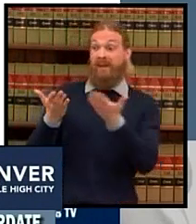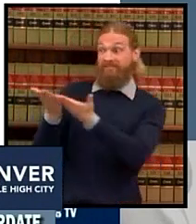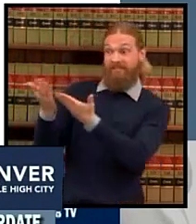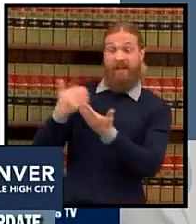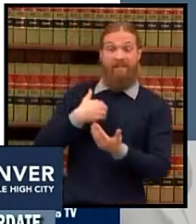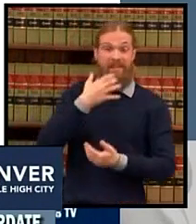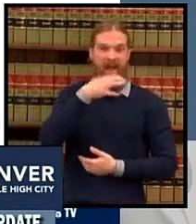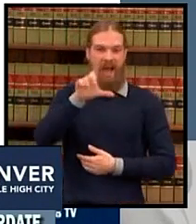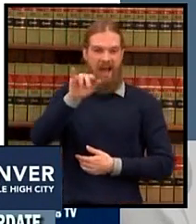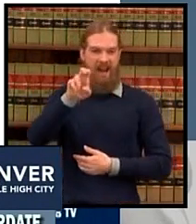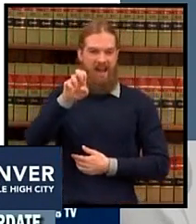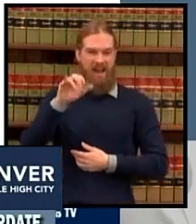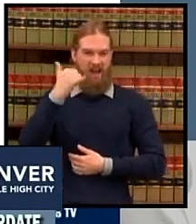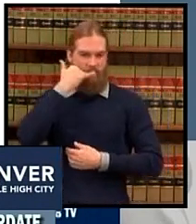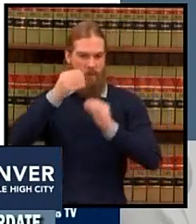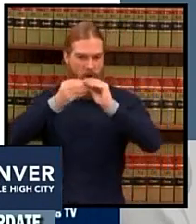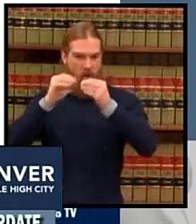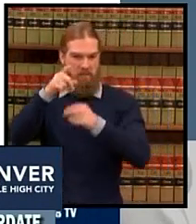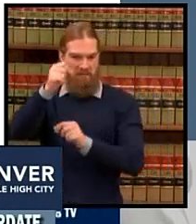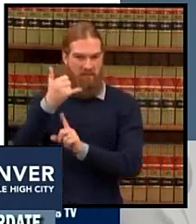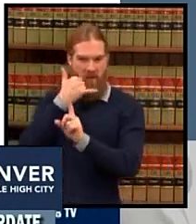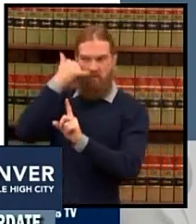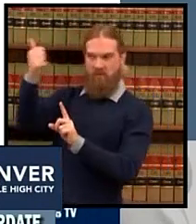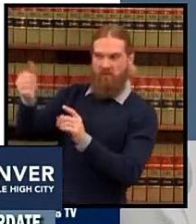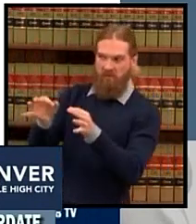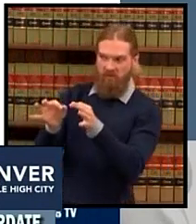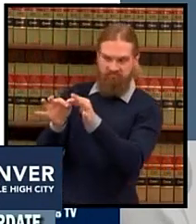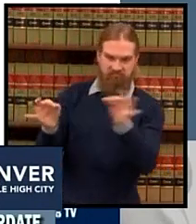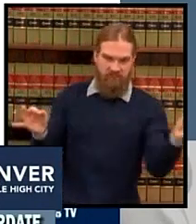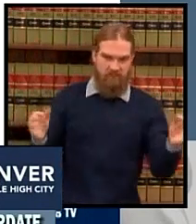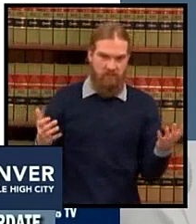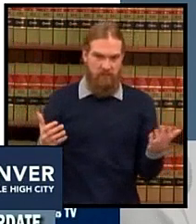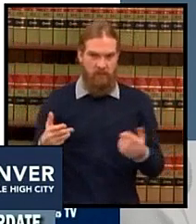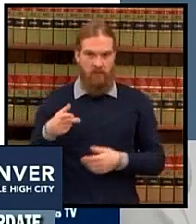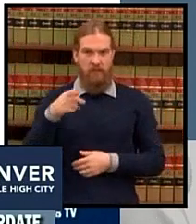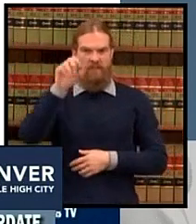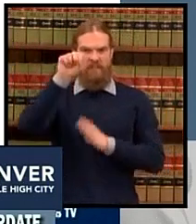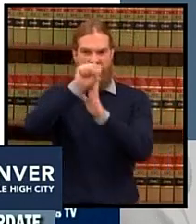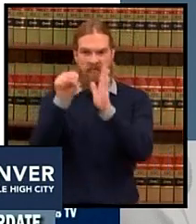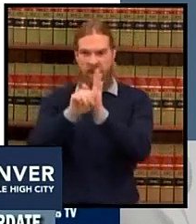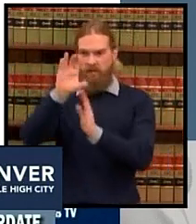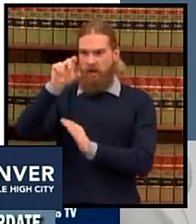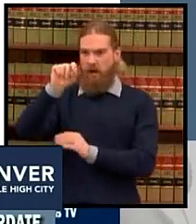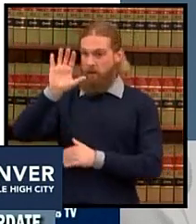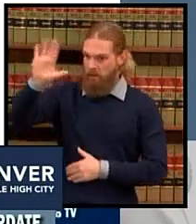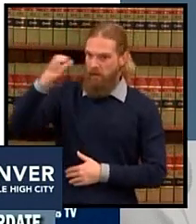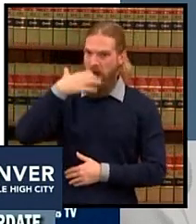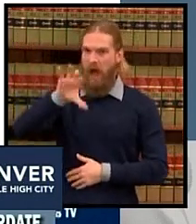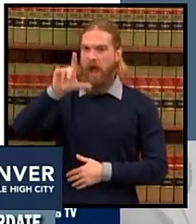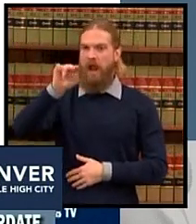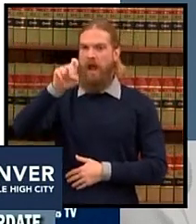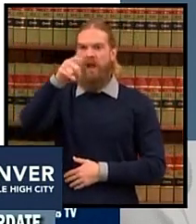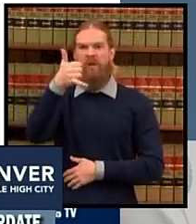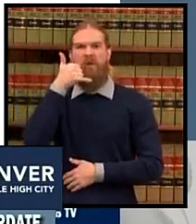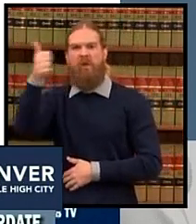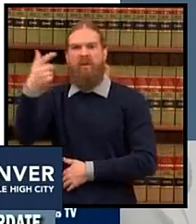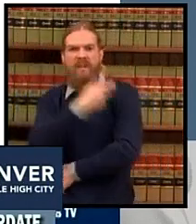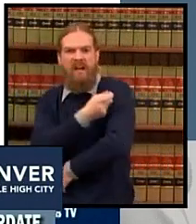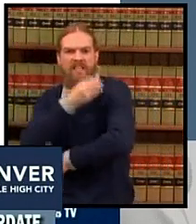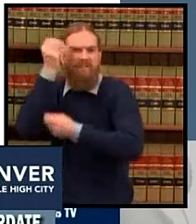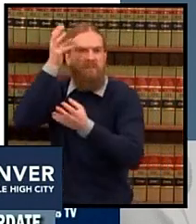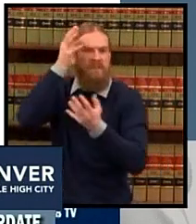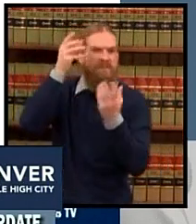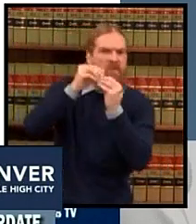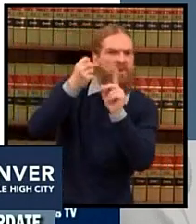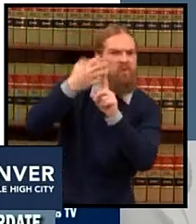updates. This is managed by the state of Colorado. If you want to register locally for ways in which you